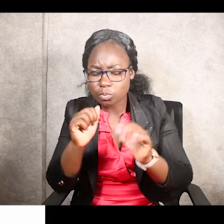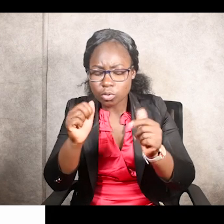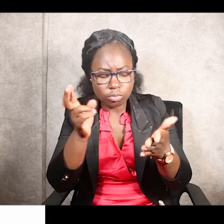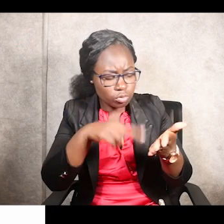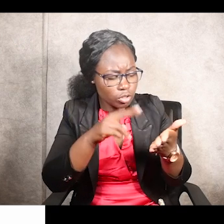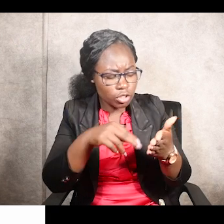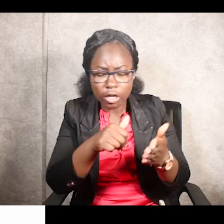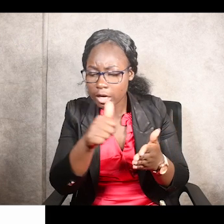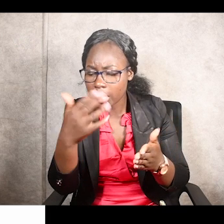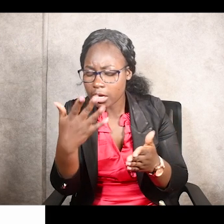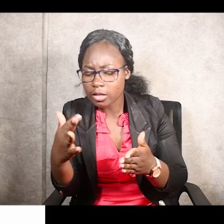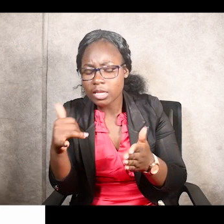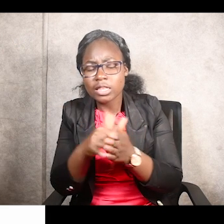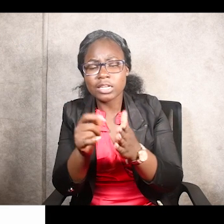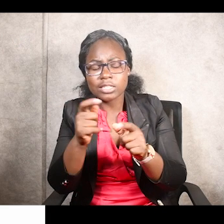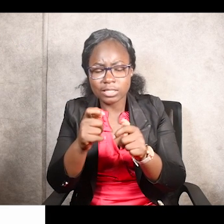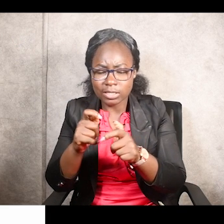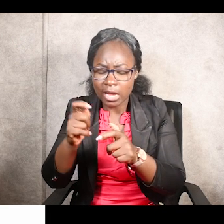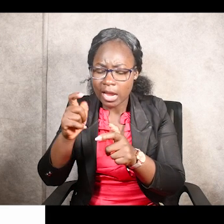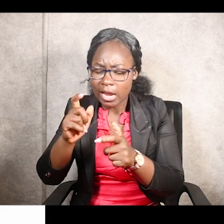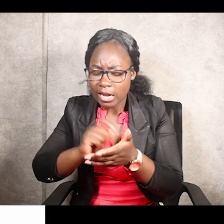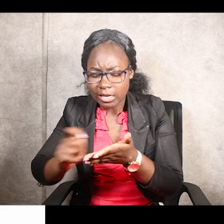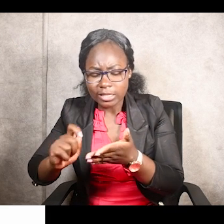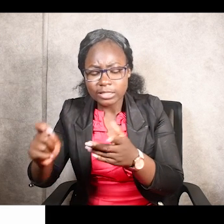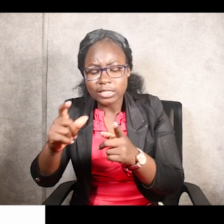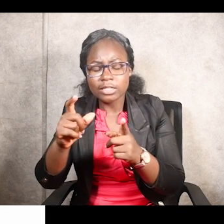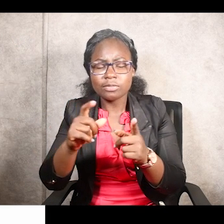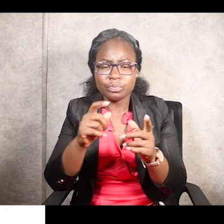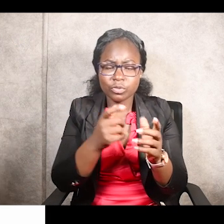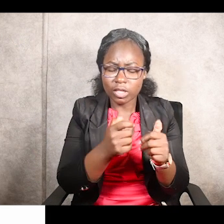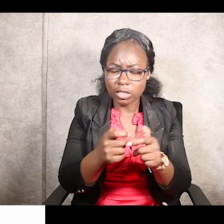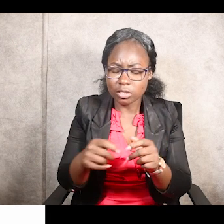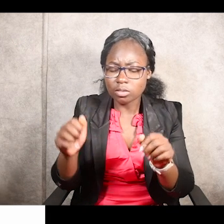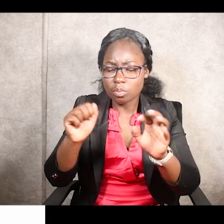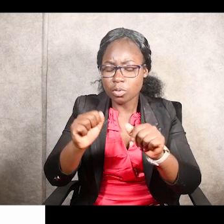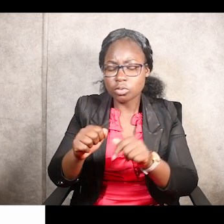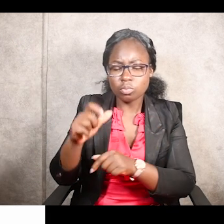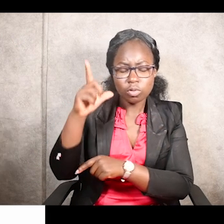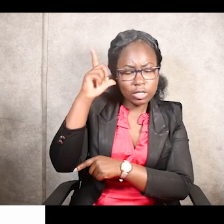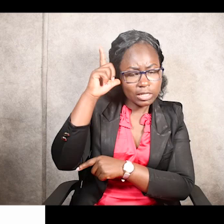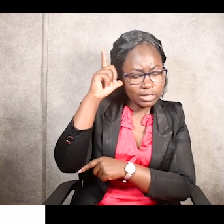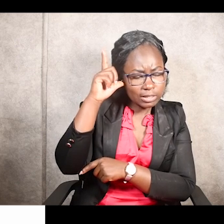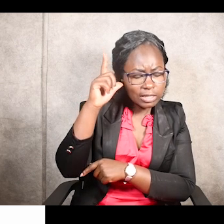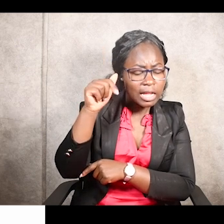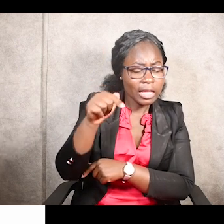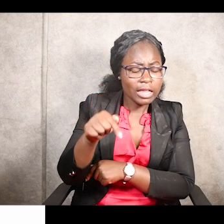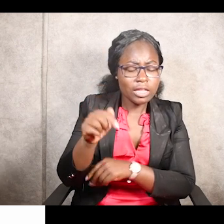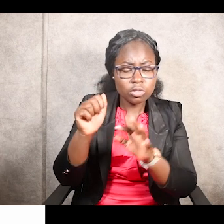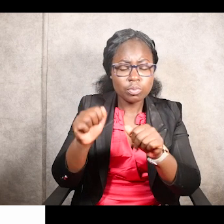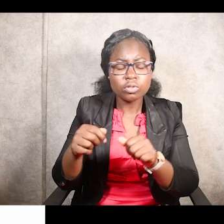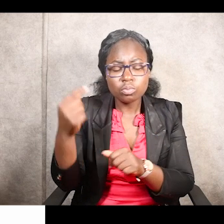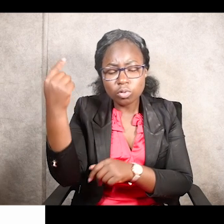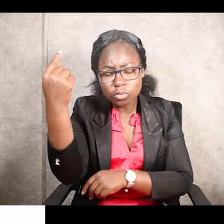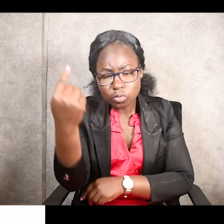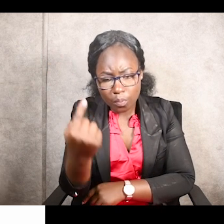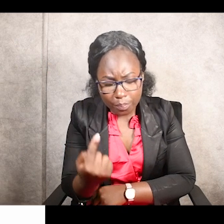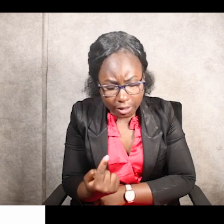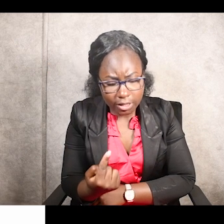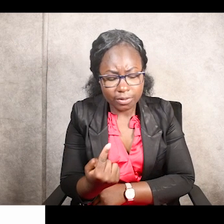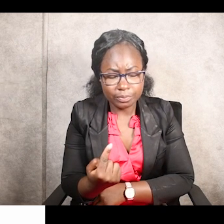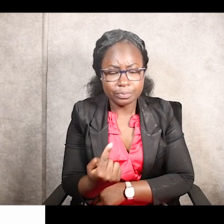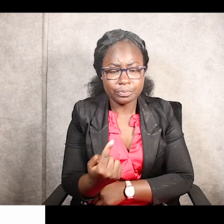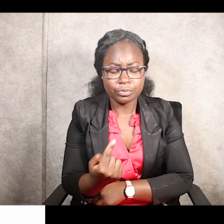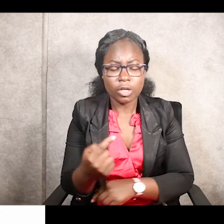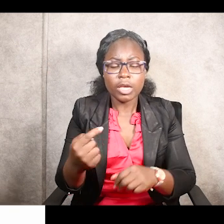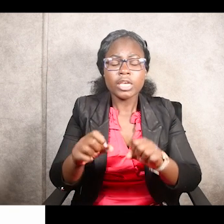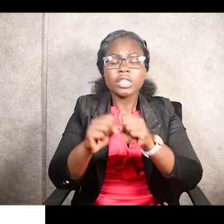that is written in text and be able to verbalize it, and you can be able to listen. These are able to bridge gap that we have in